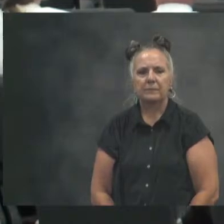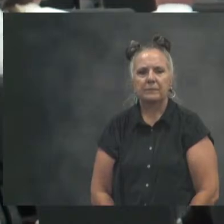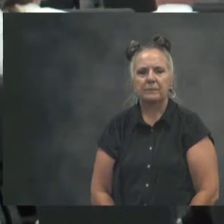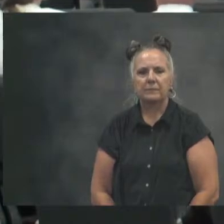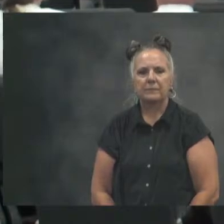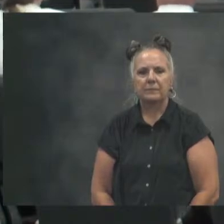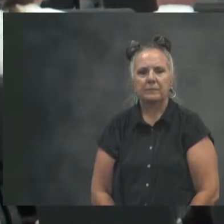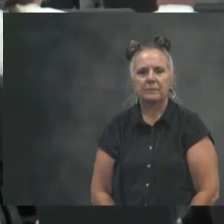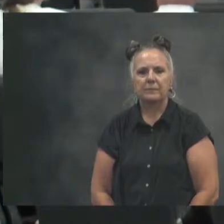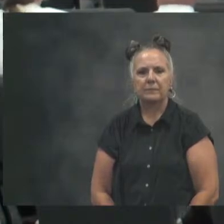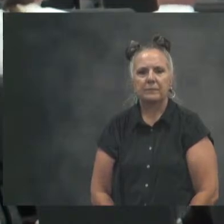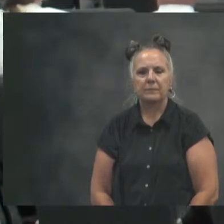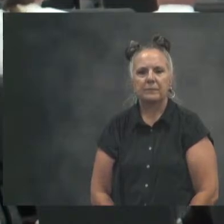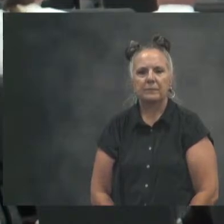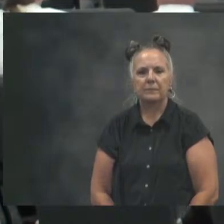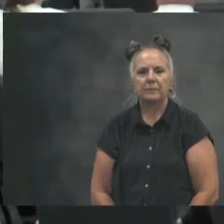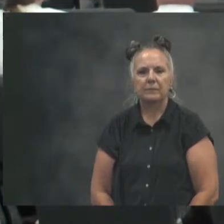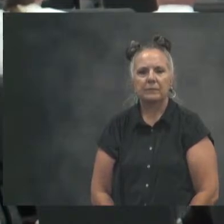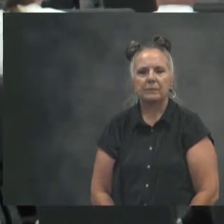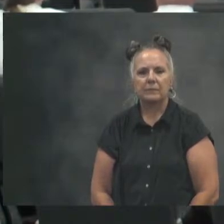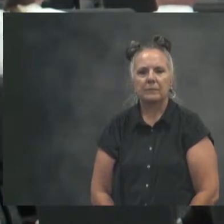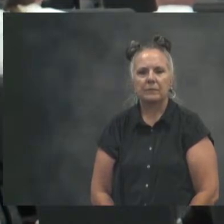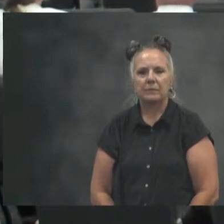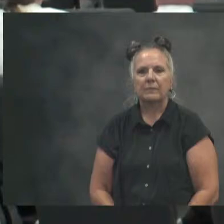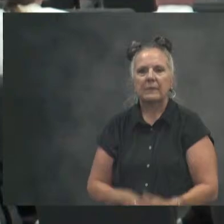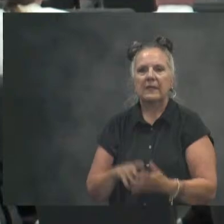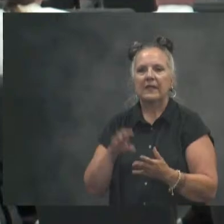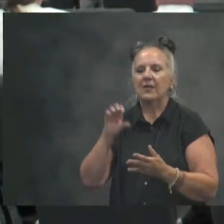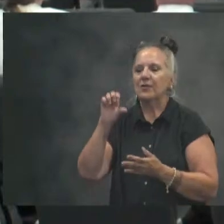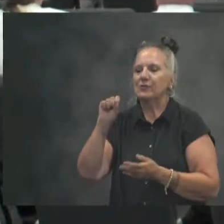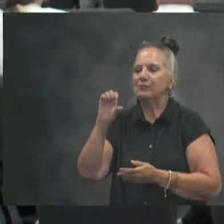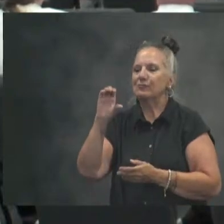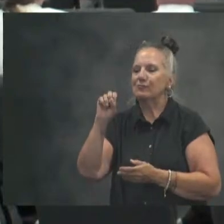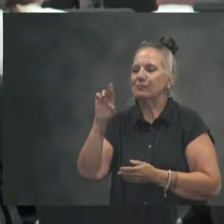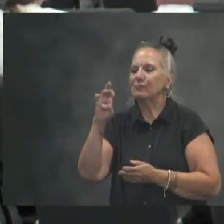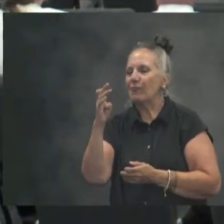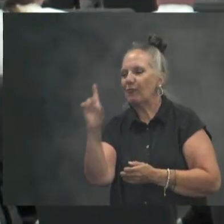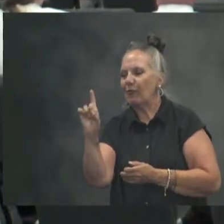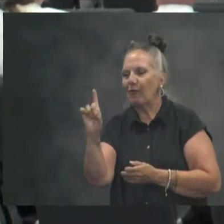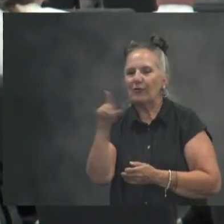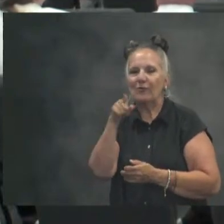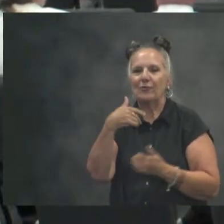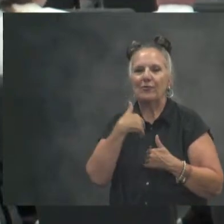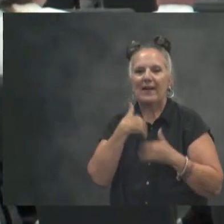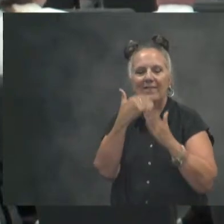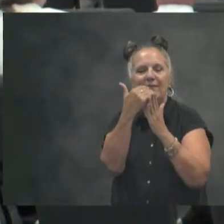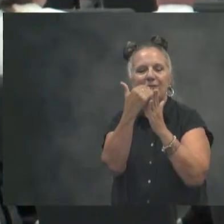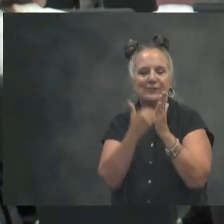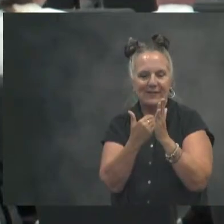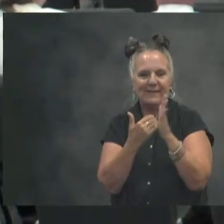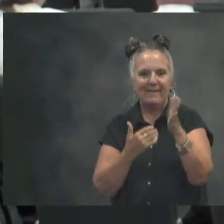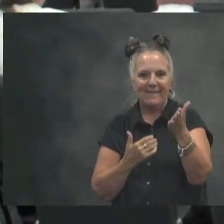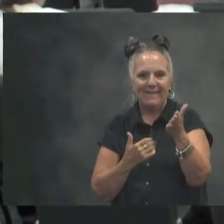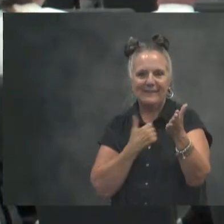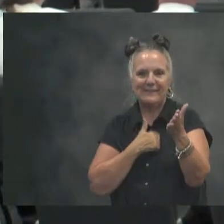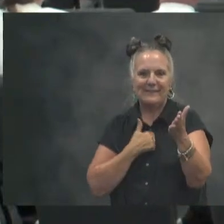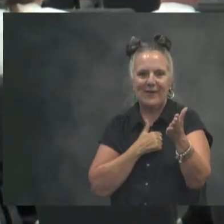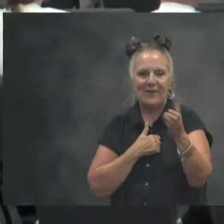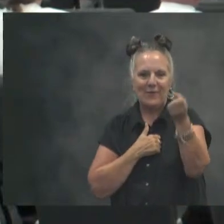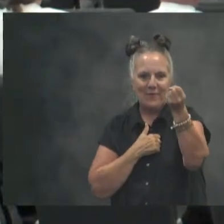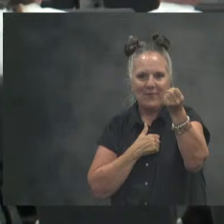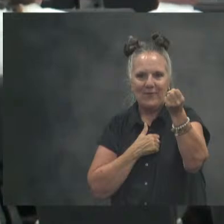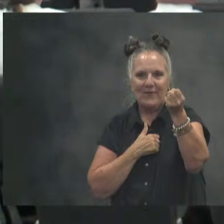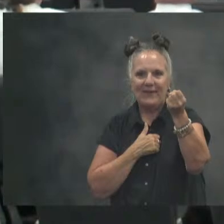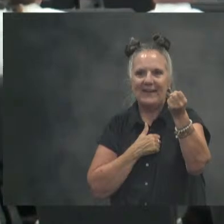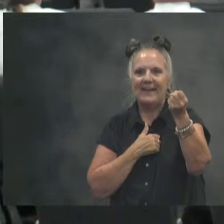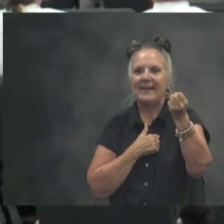You don't have a a scorecard. You only have an agenda to follow. Okay, is